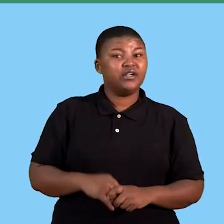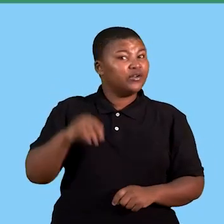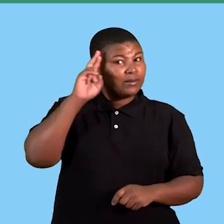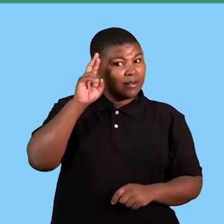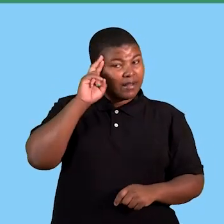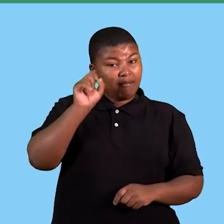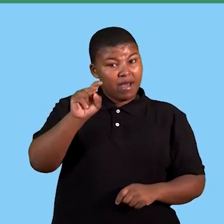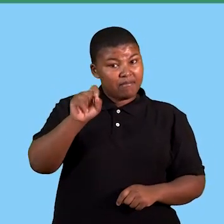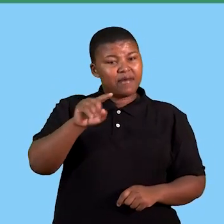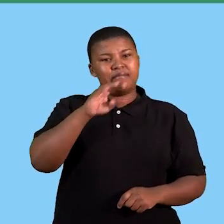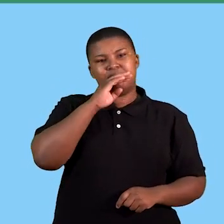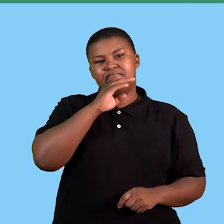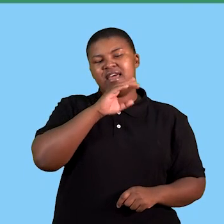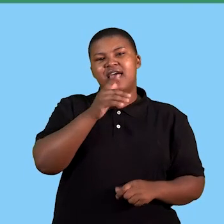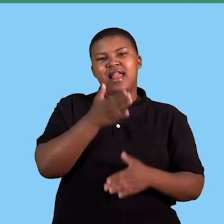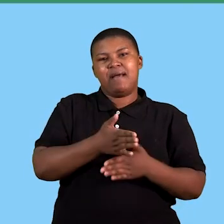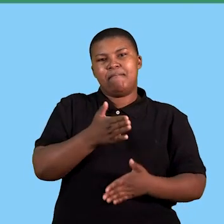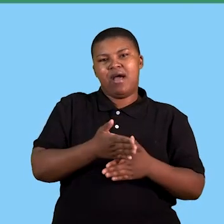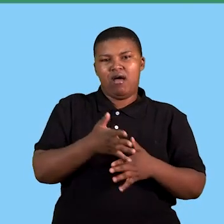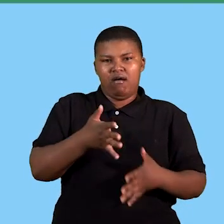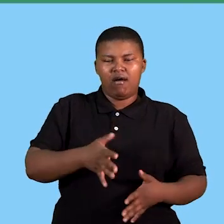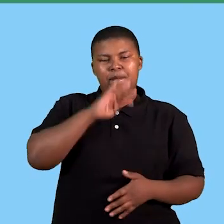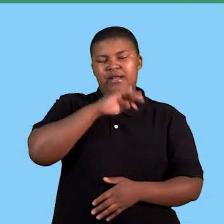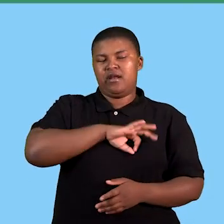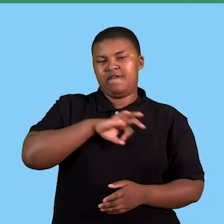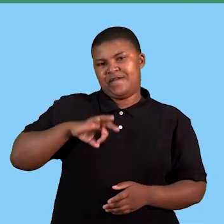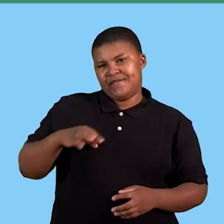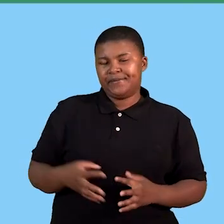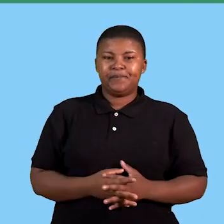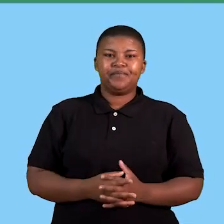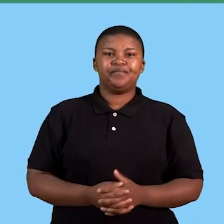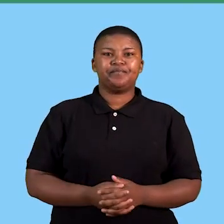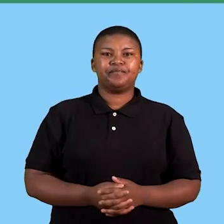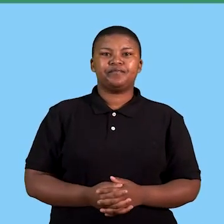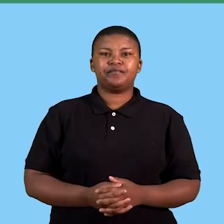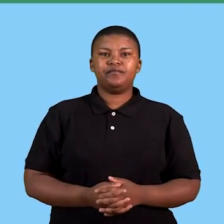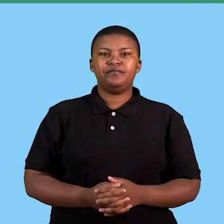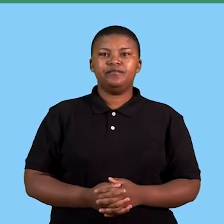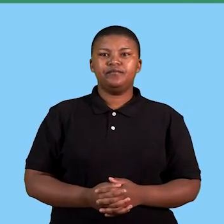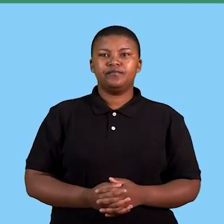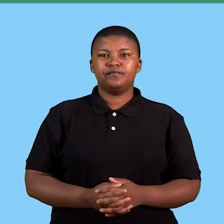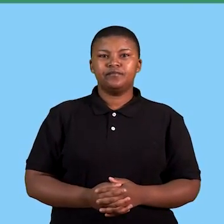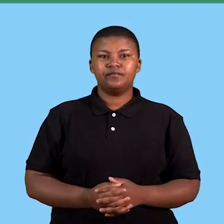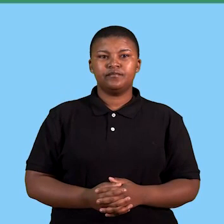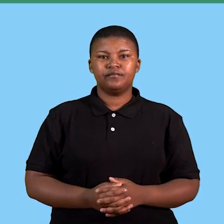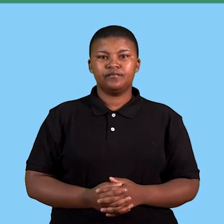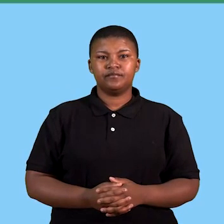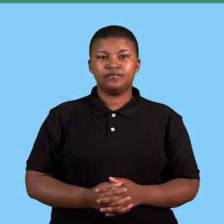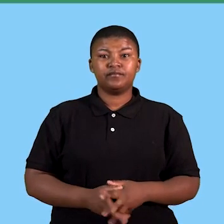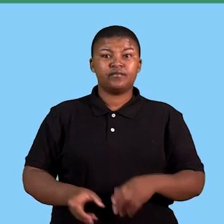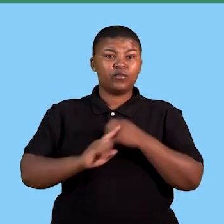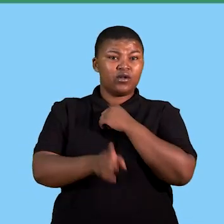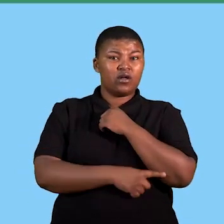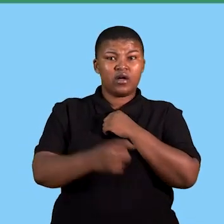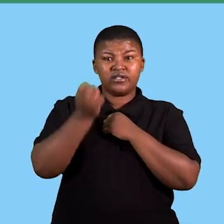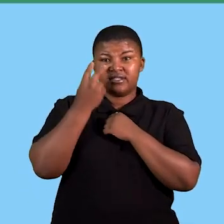her employees, and that will be our labor. If the sentence continues on to the last one,